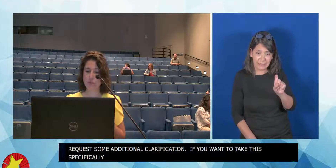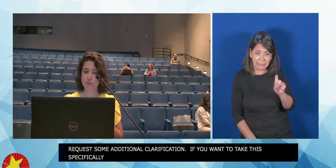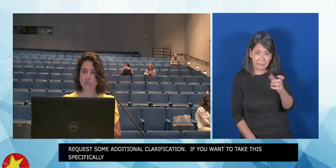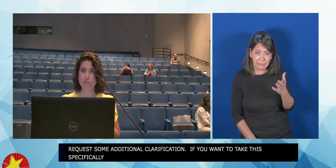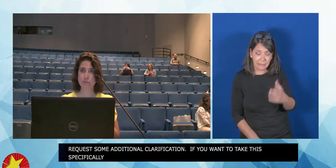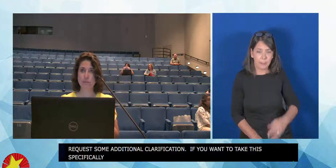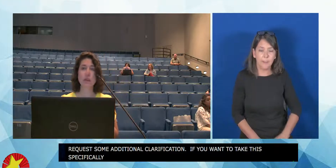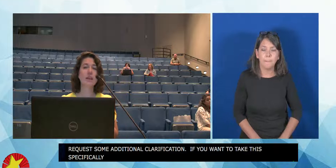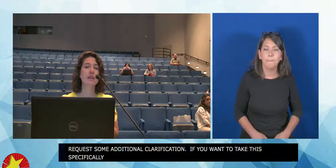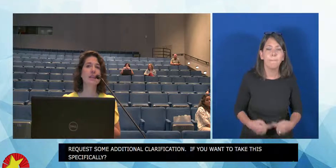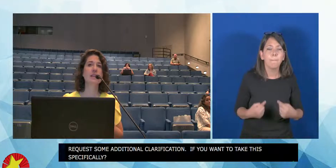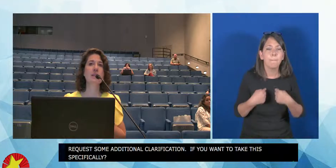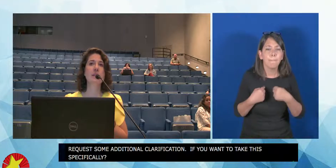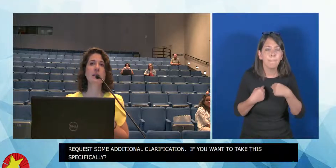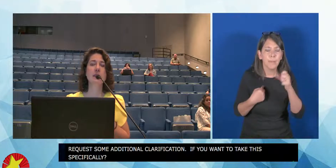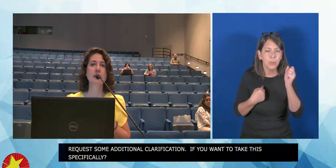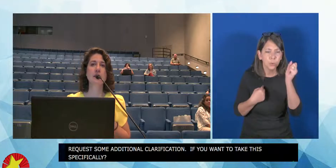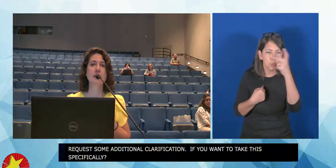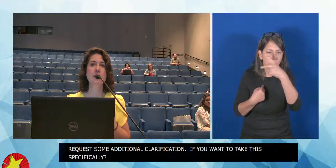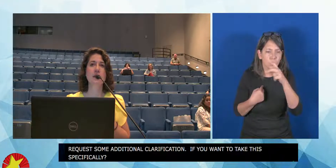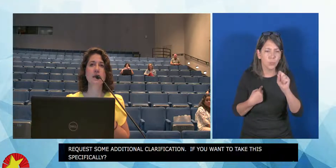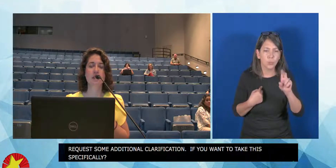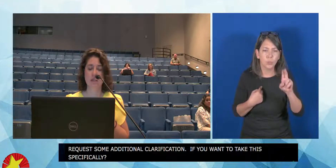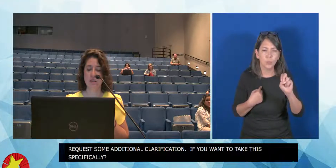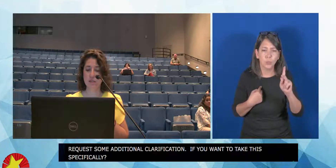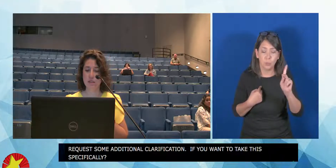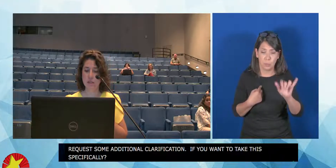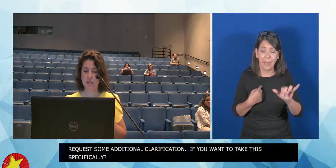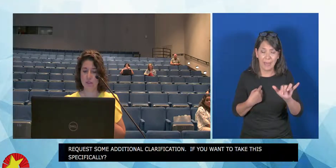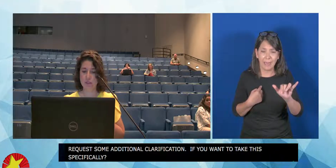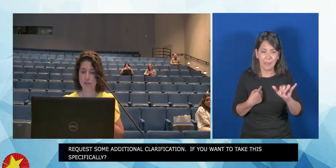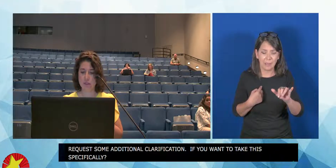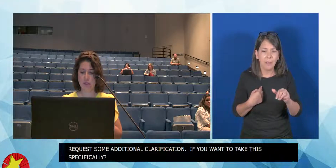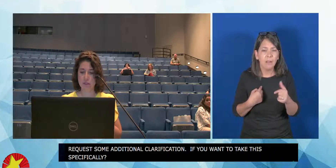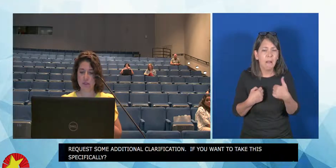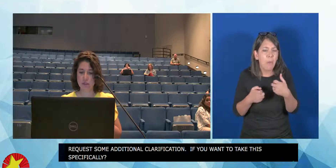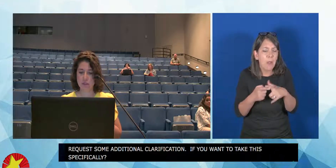This is Suke. Can I ask a follow-up that tags